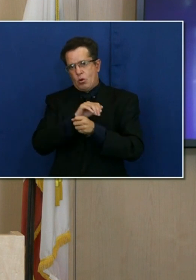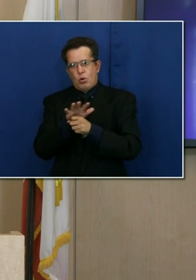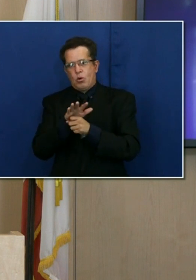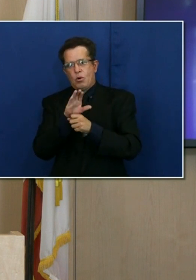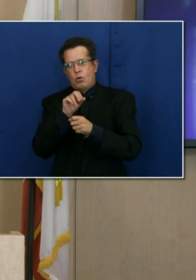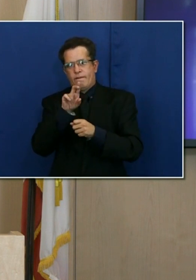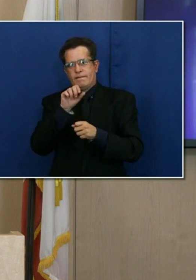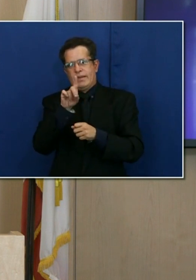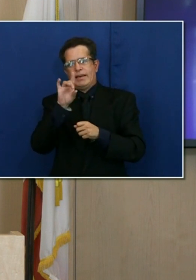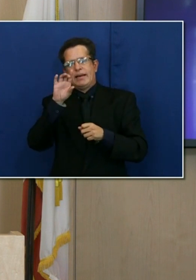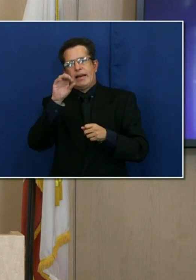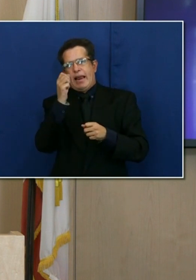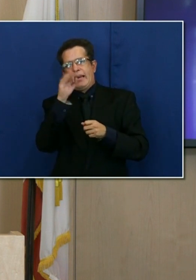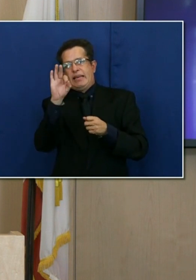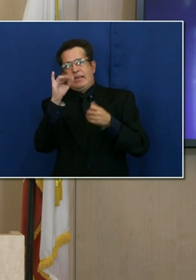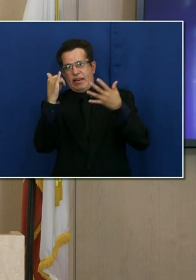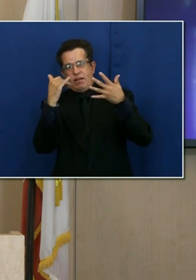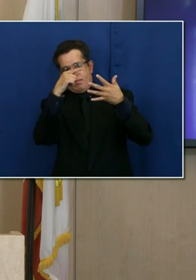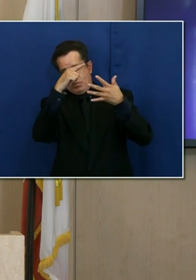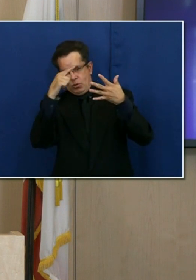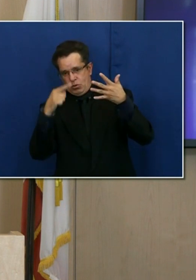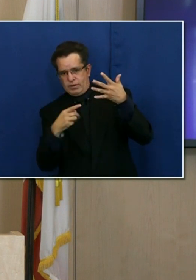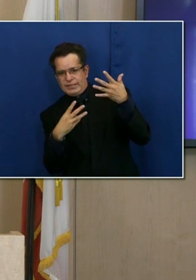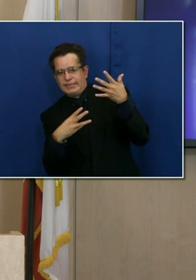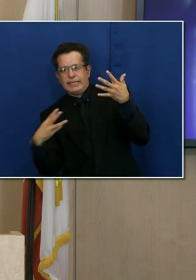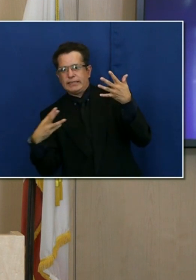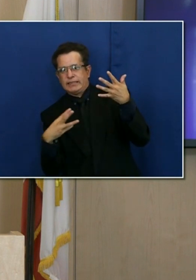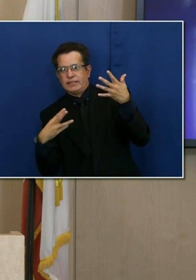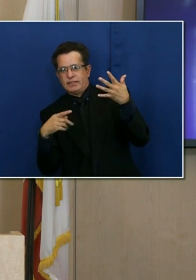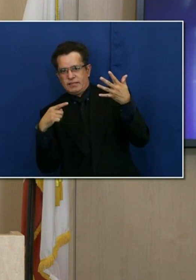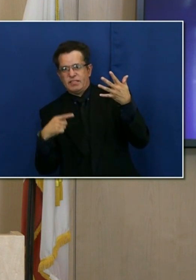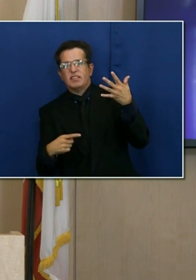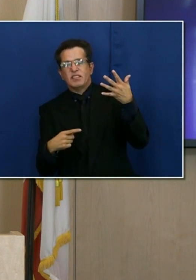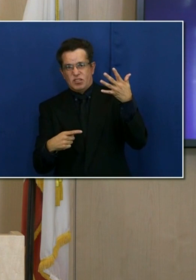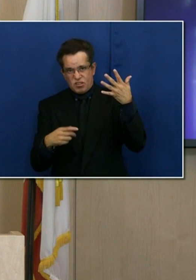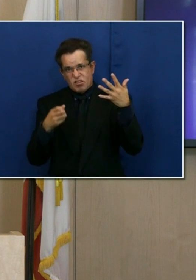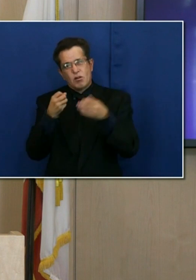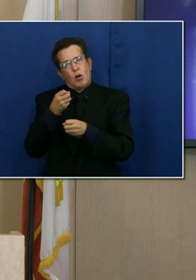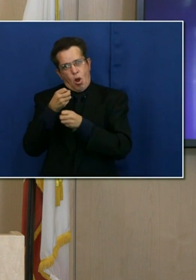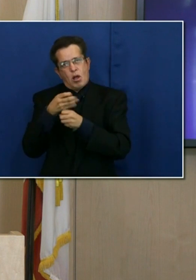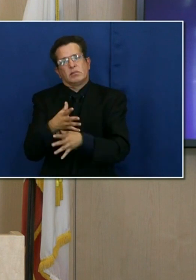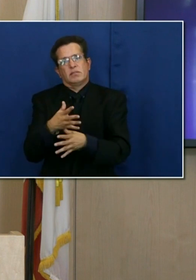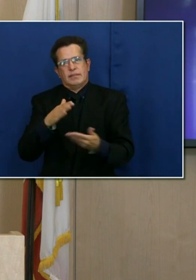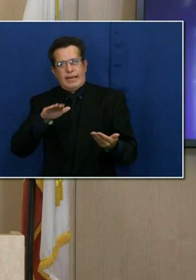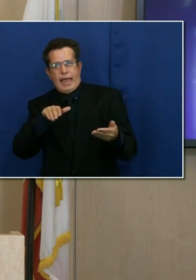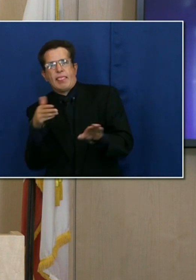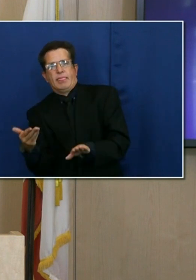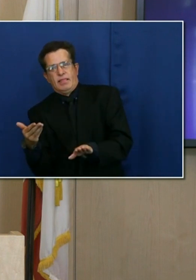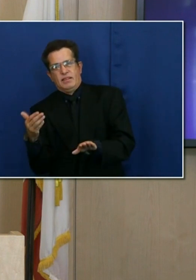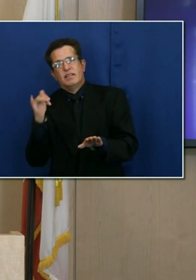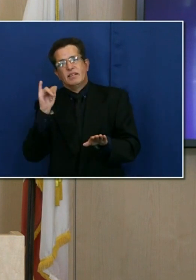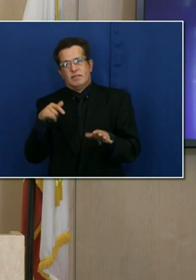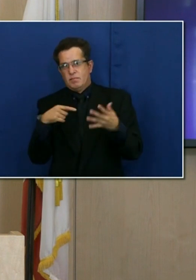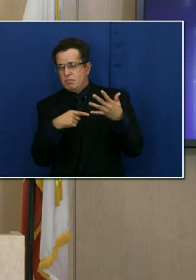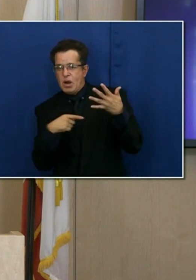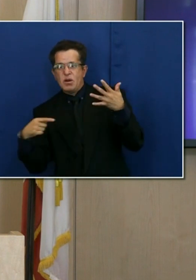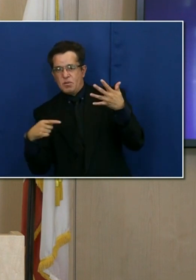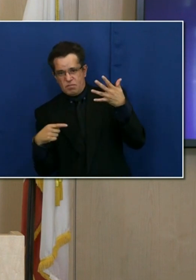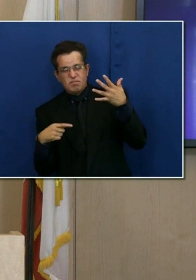now edging out chronic lower respiratory disease, or which would include things like